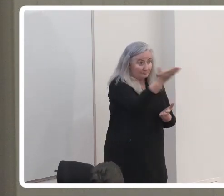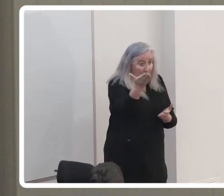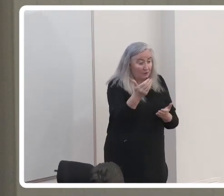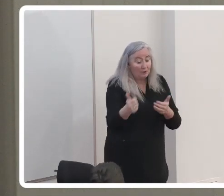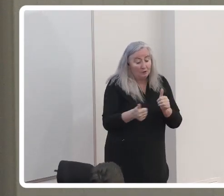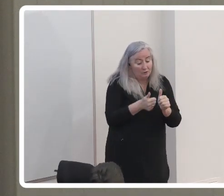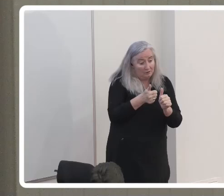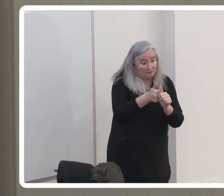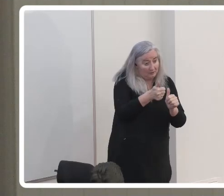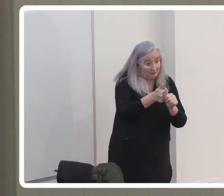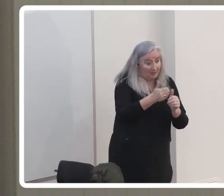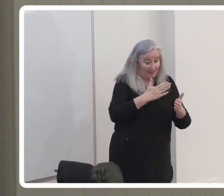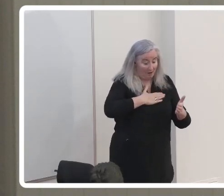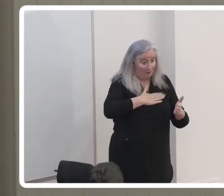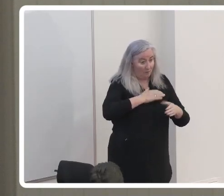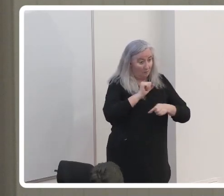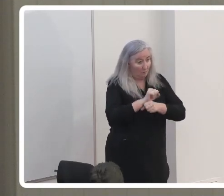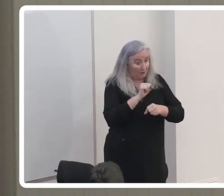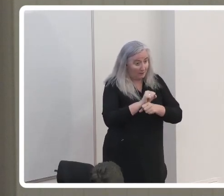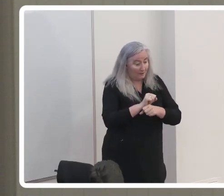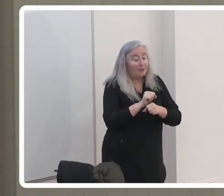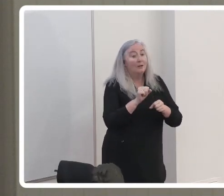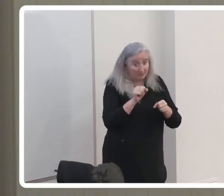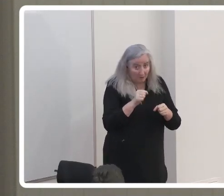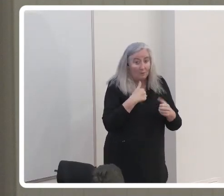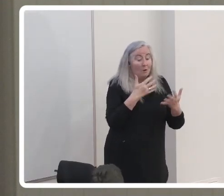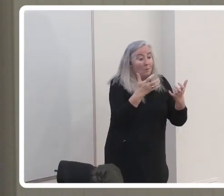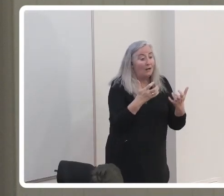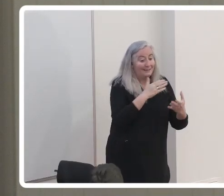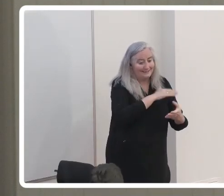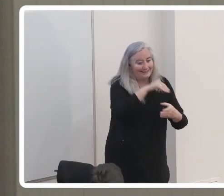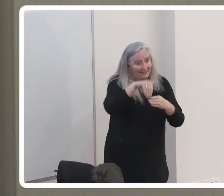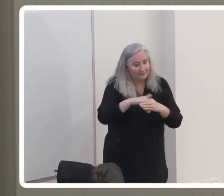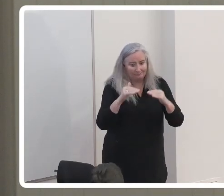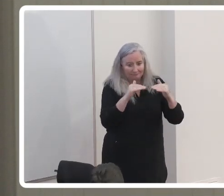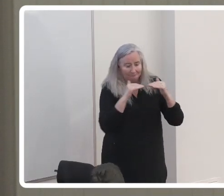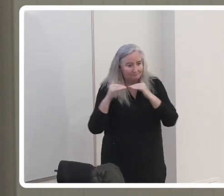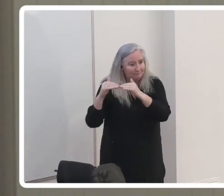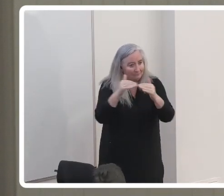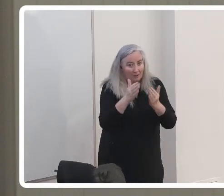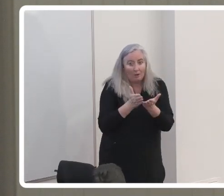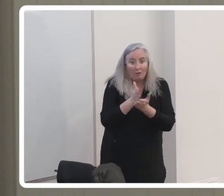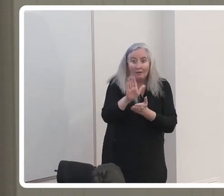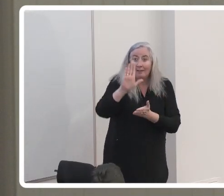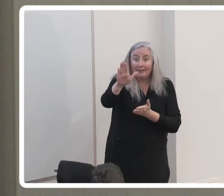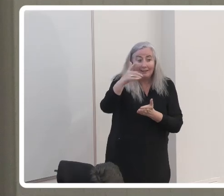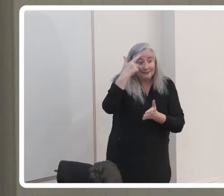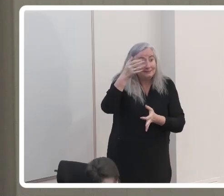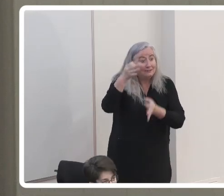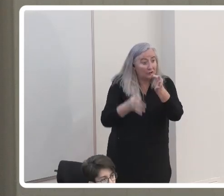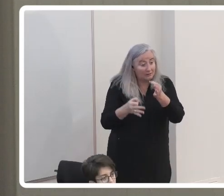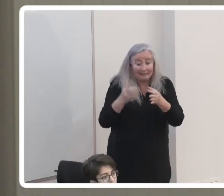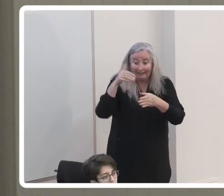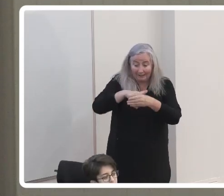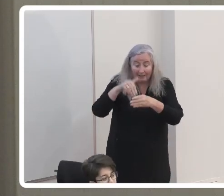our advocacy efforts so that we can fully and accessibly engage in decision-making processes. And looking some